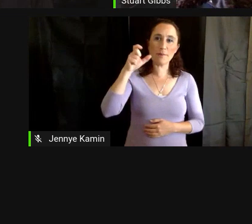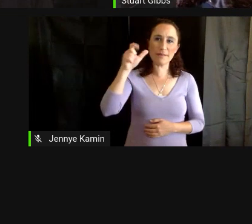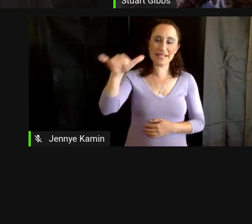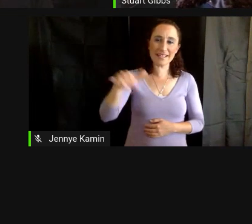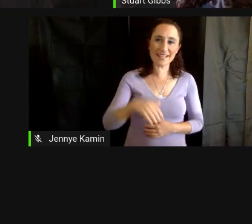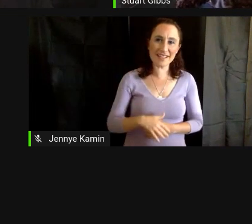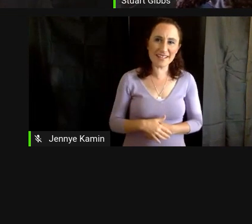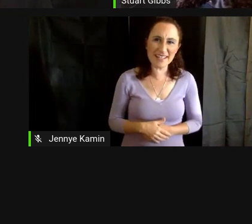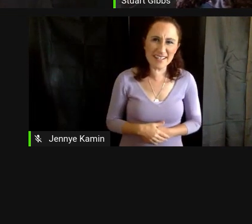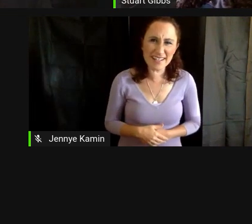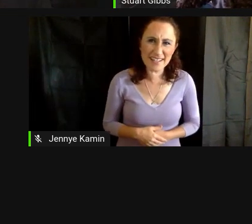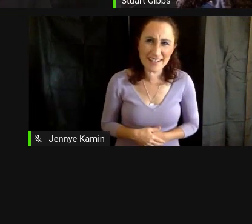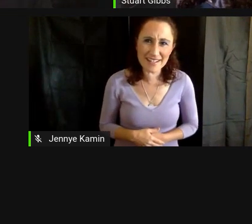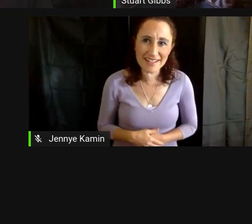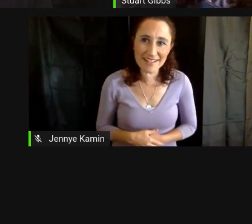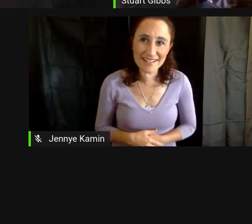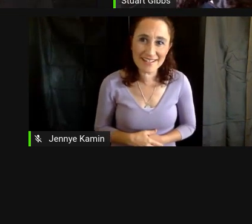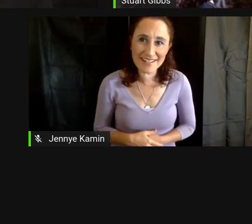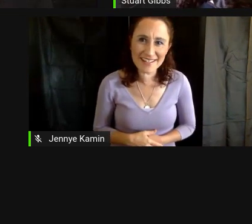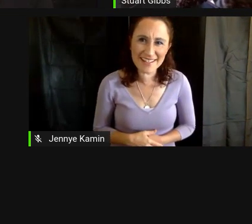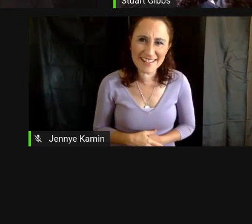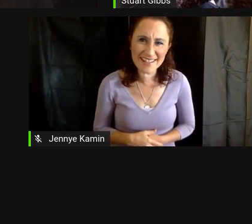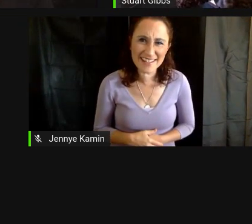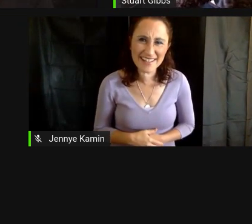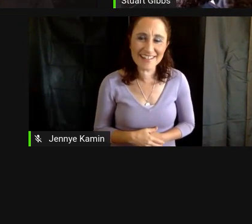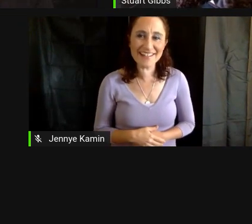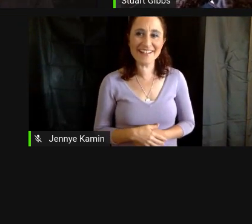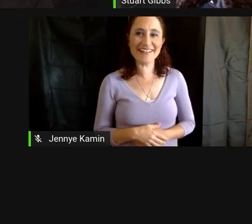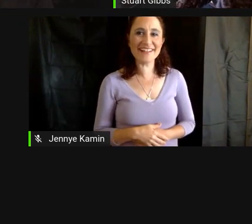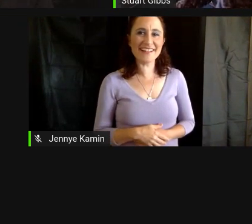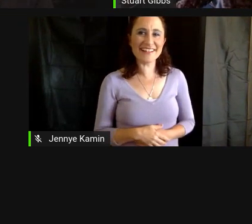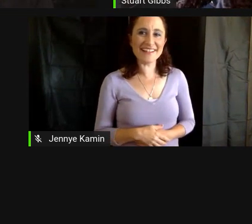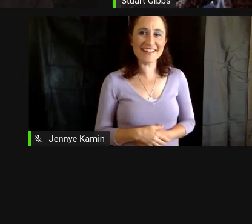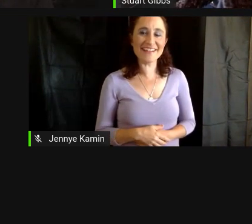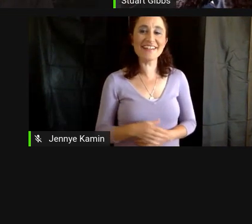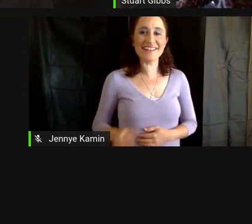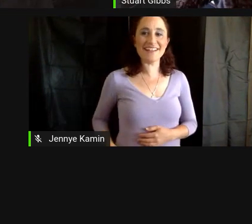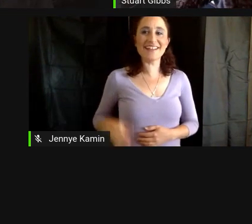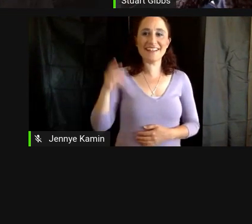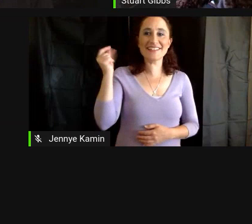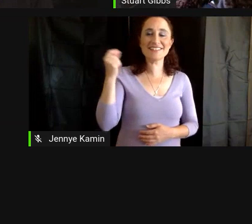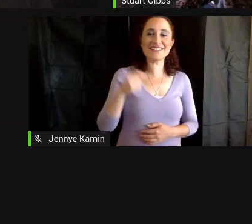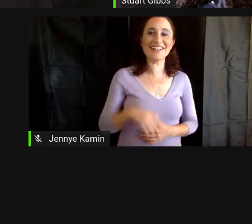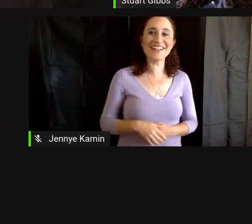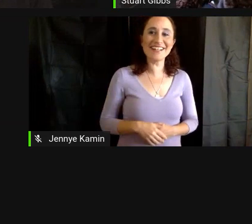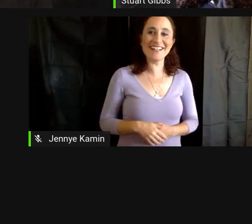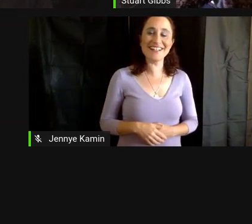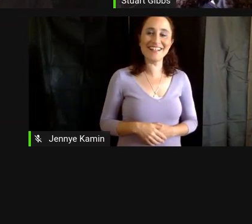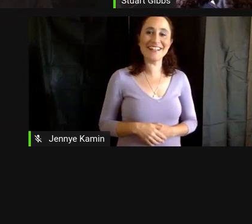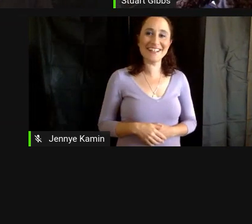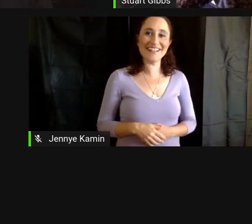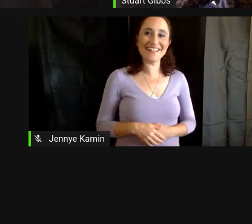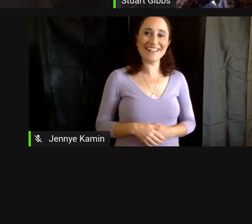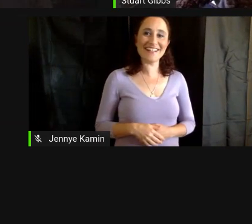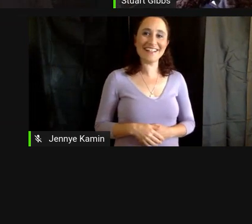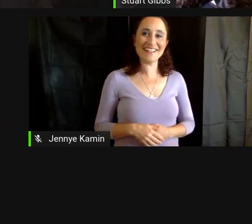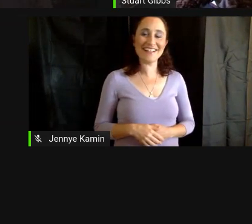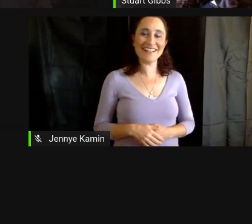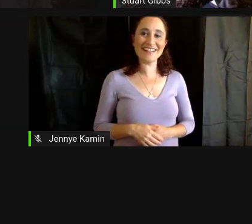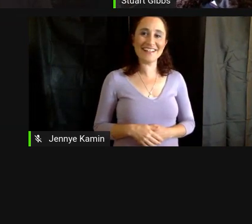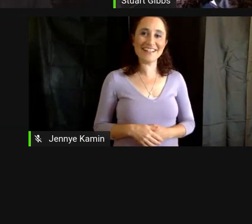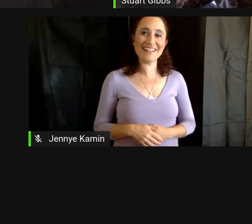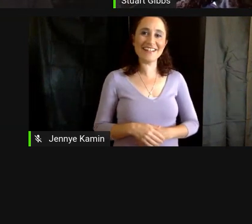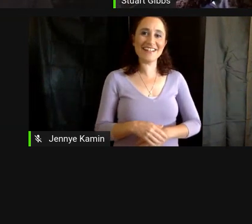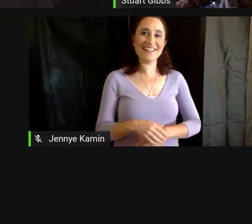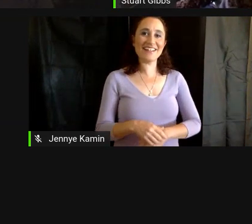Ripley. Oh, Ripley. Okay. Ripley. Yeah. So, he's a dog. Okay. So I have a dog, a